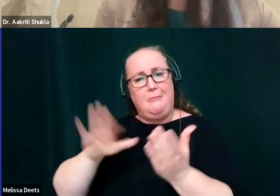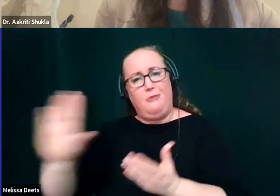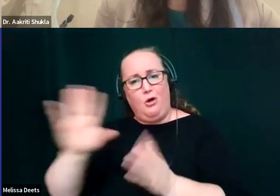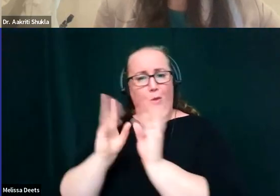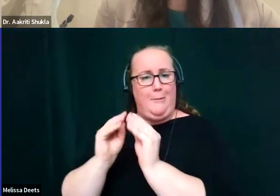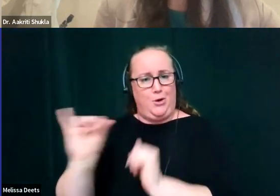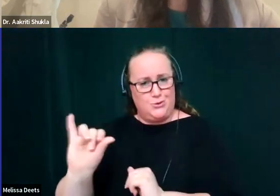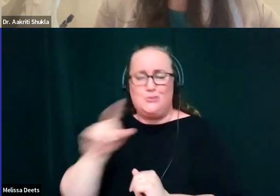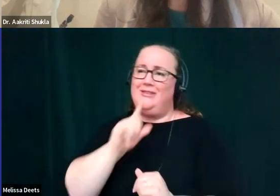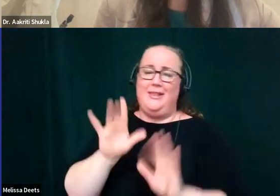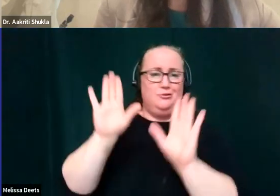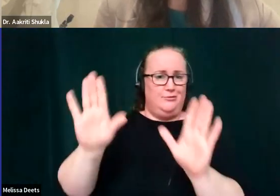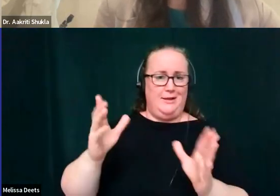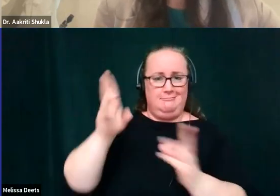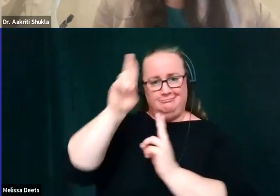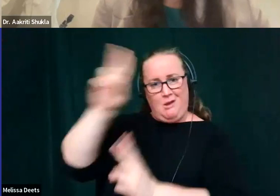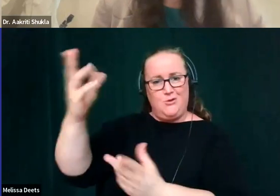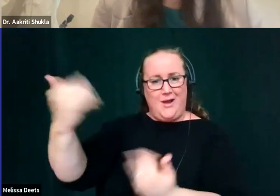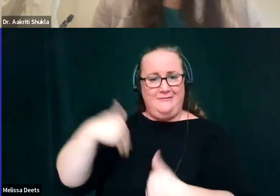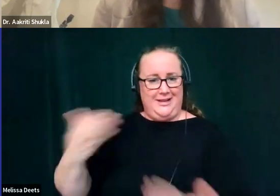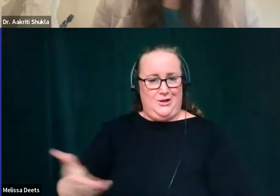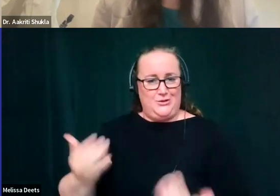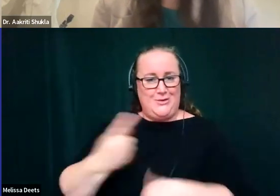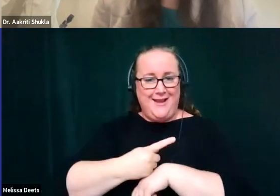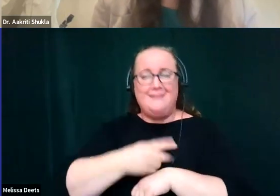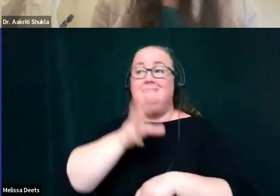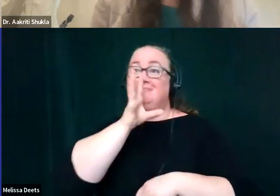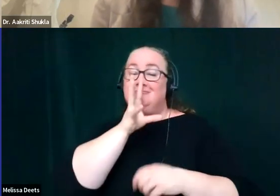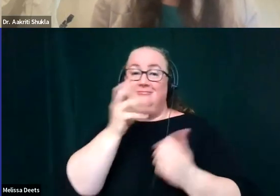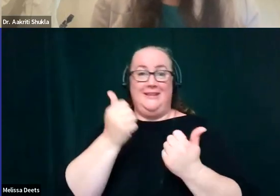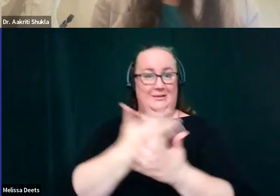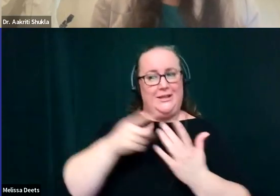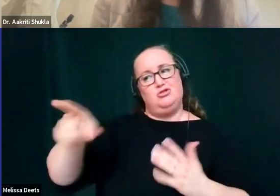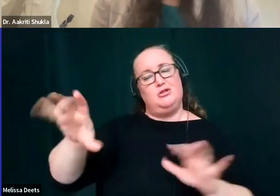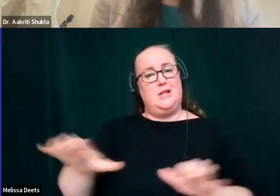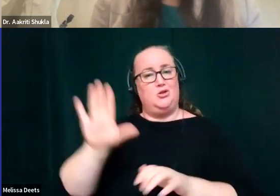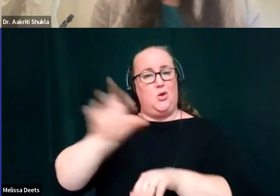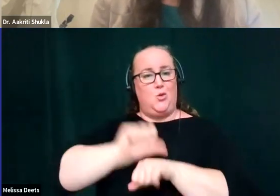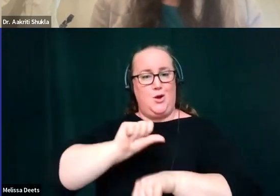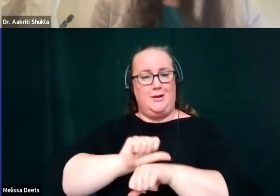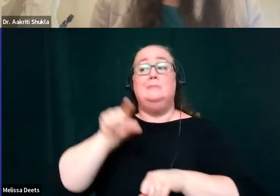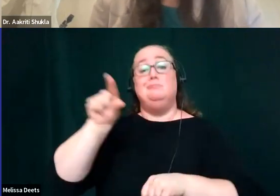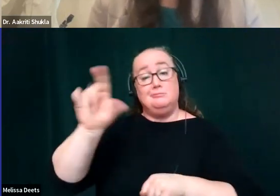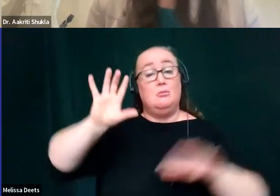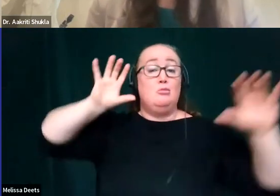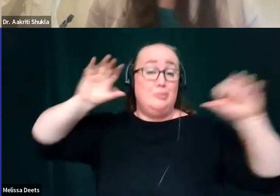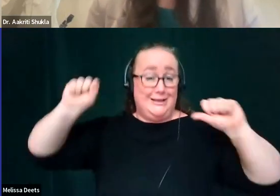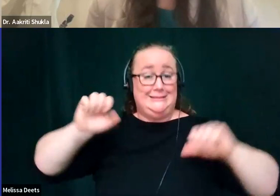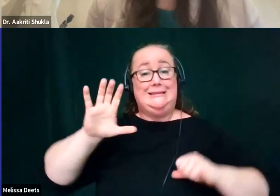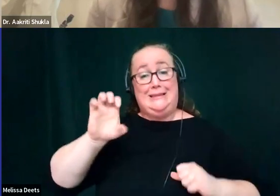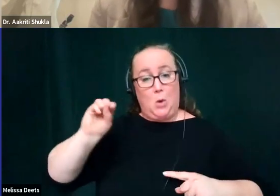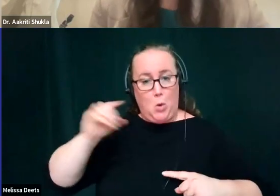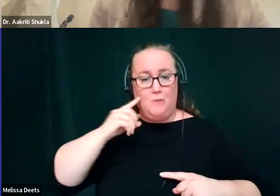are super honored to have her here with us to speak about all of the wonderful things that she does. She is the president and the CEO of the